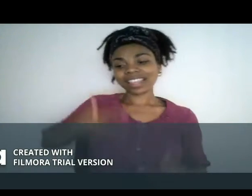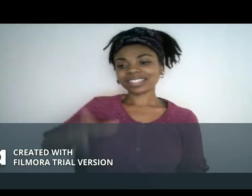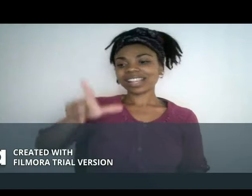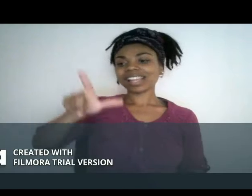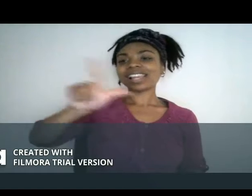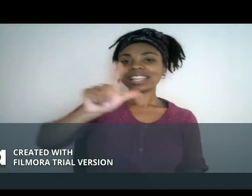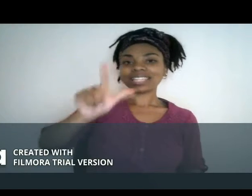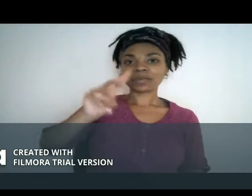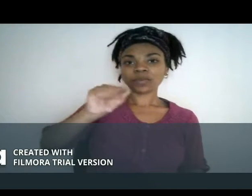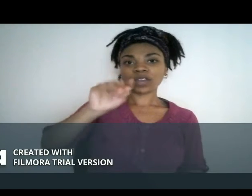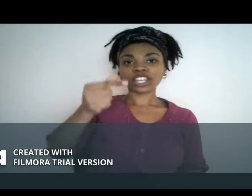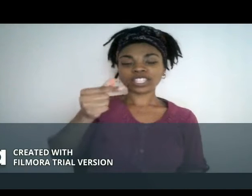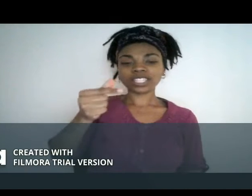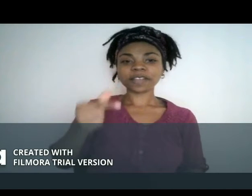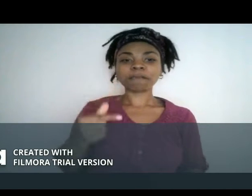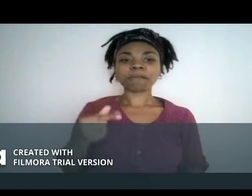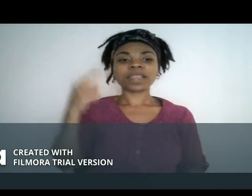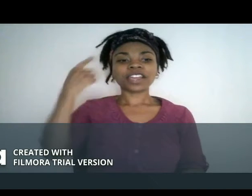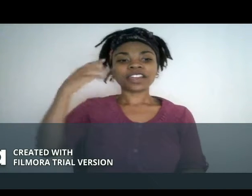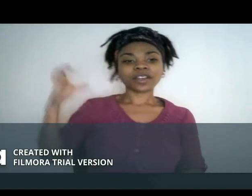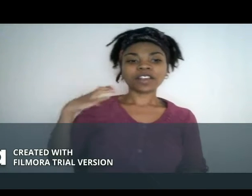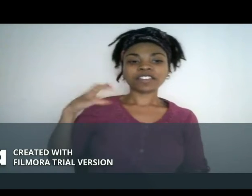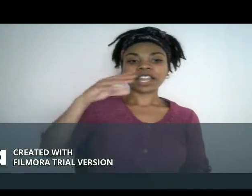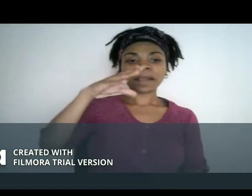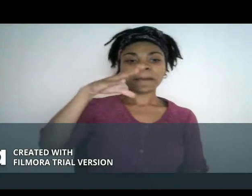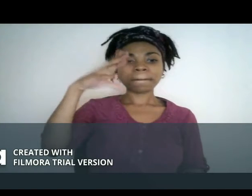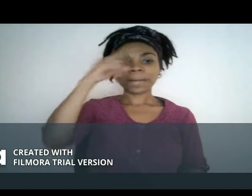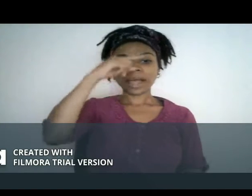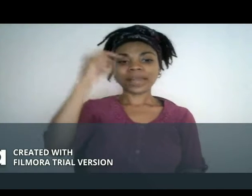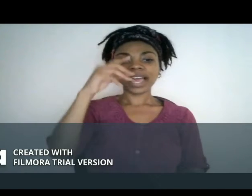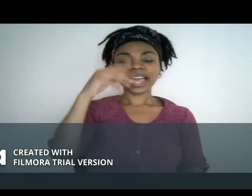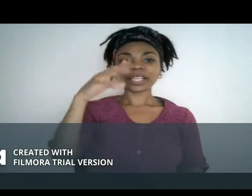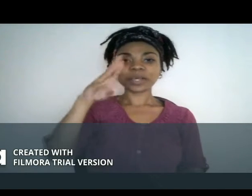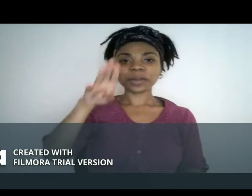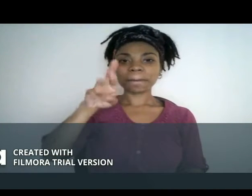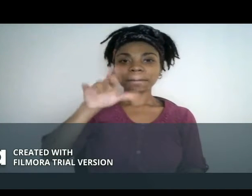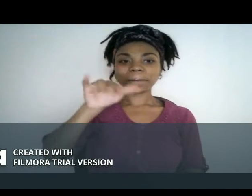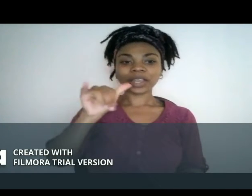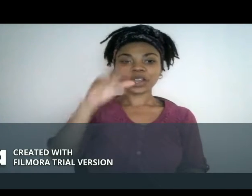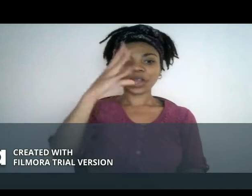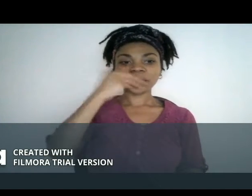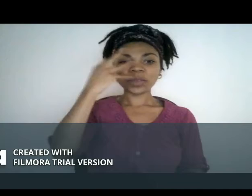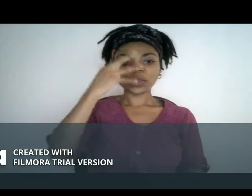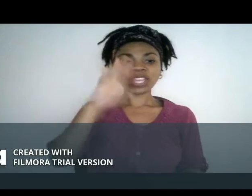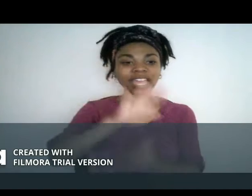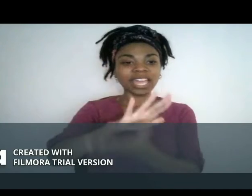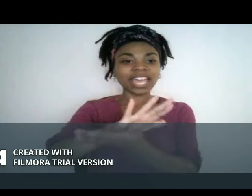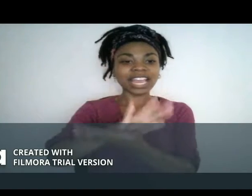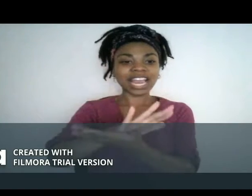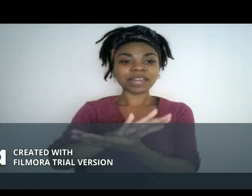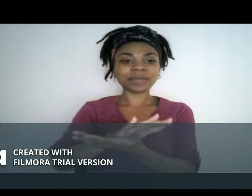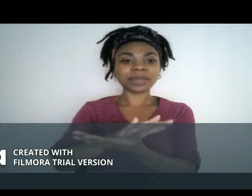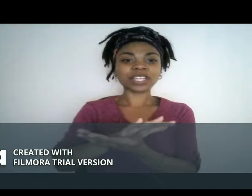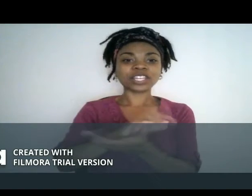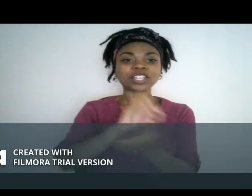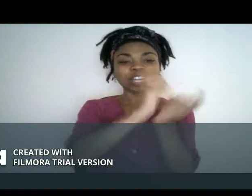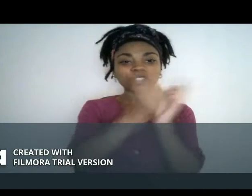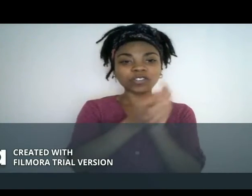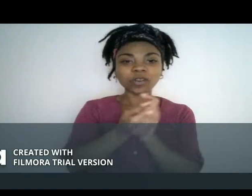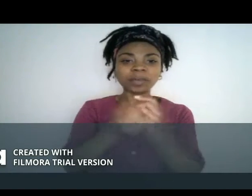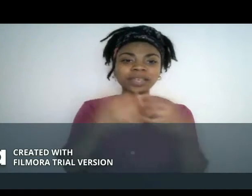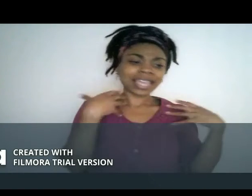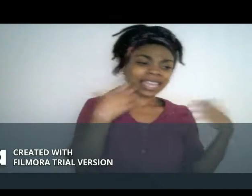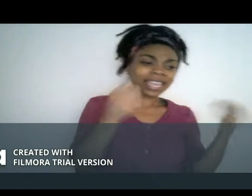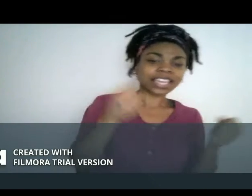Marie Goodson of the Blackberry Beauty Transformative Academy, Ancient African Wisdom and Healing for